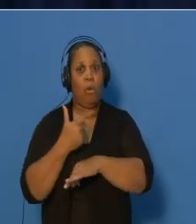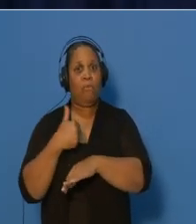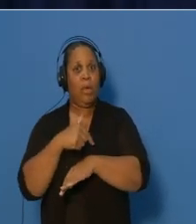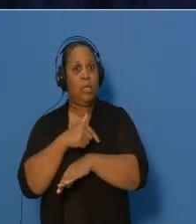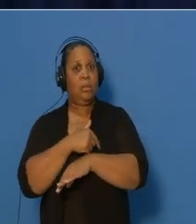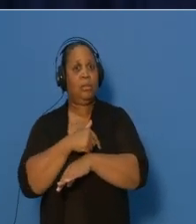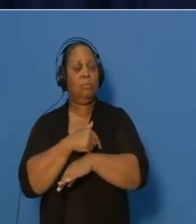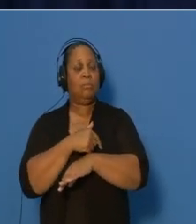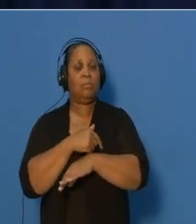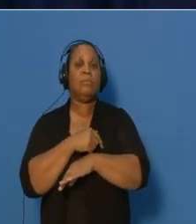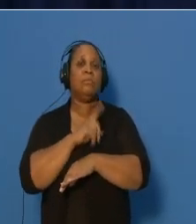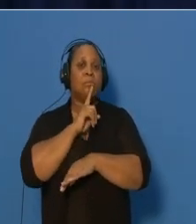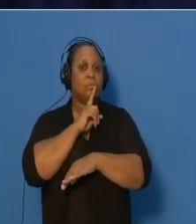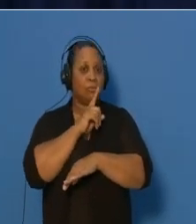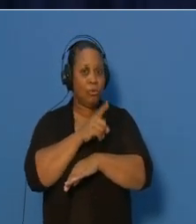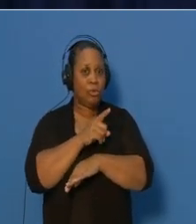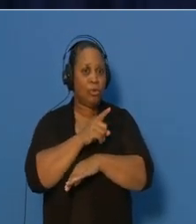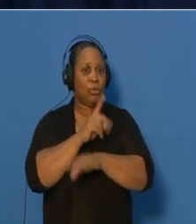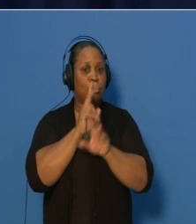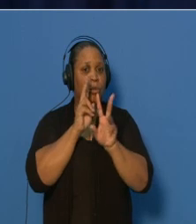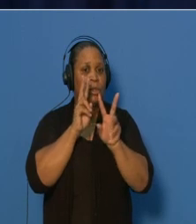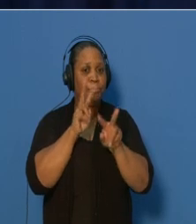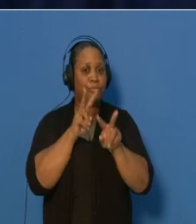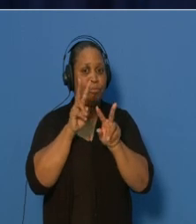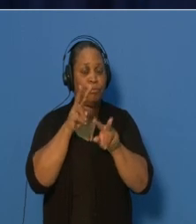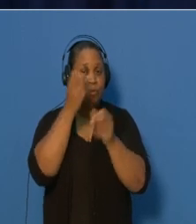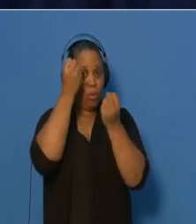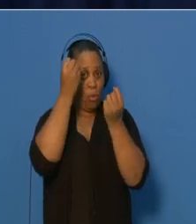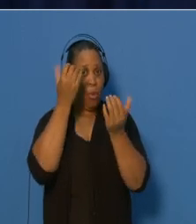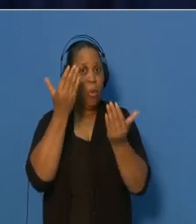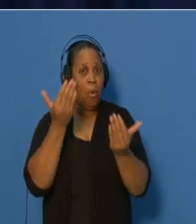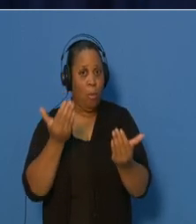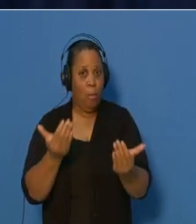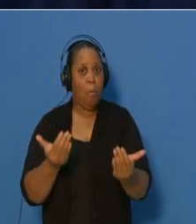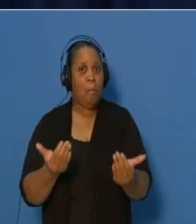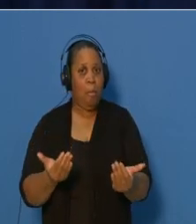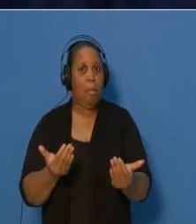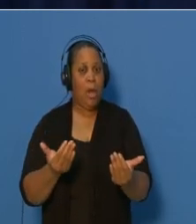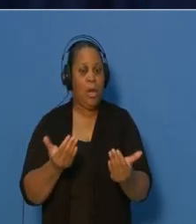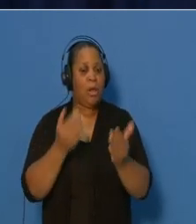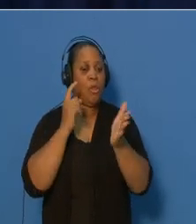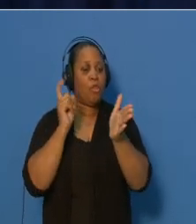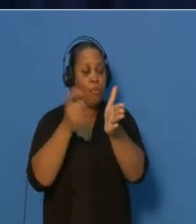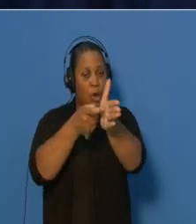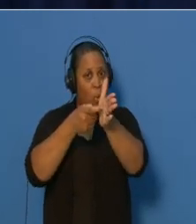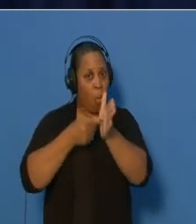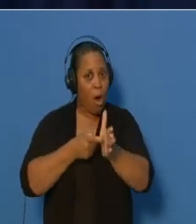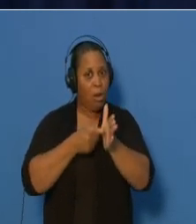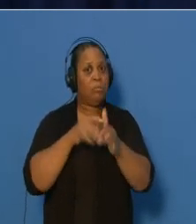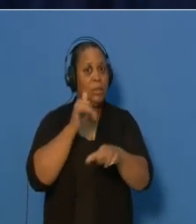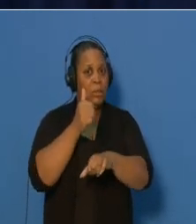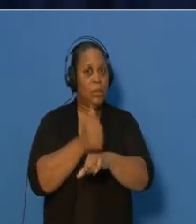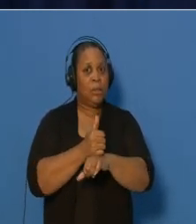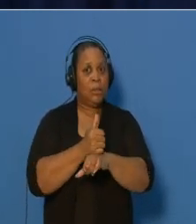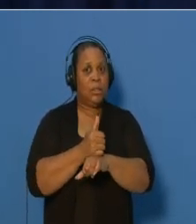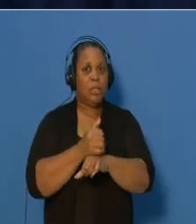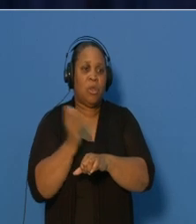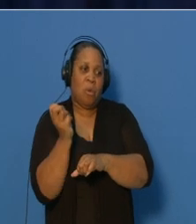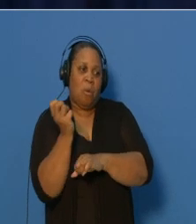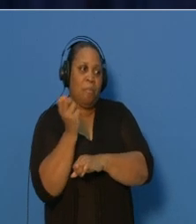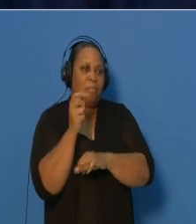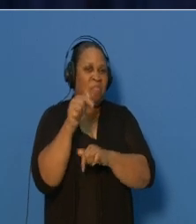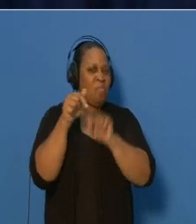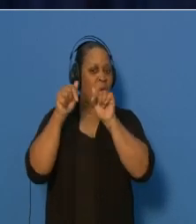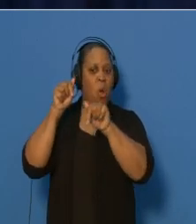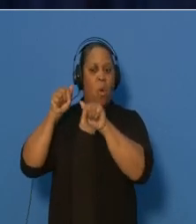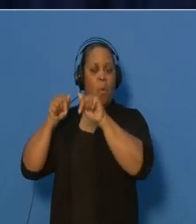to ensure that we are observing our the requirements of which have been set out. To go back to a question which you asked